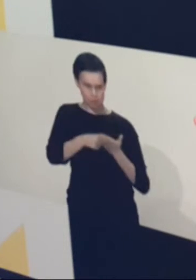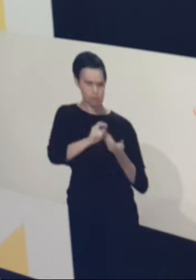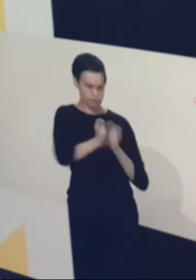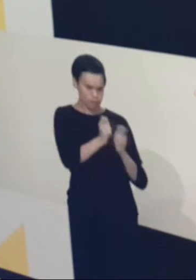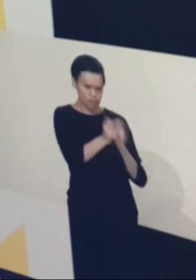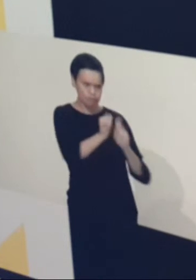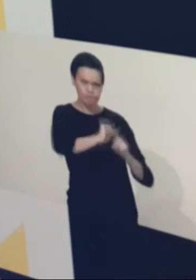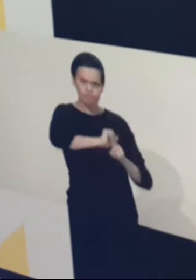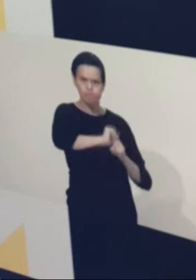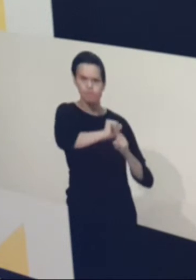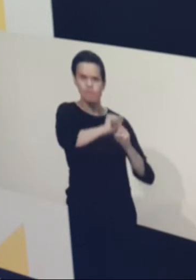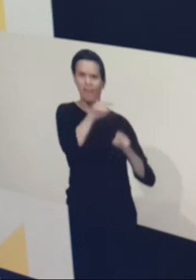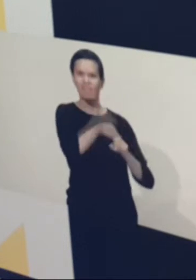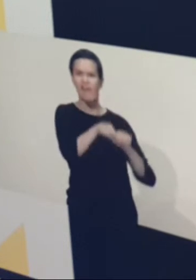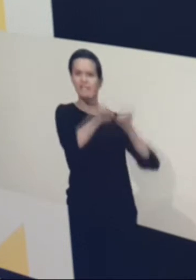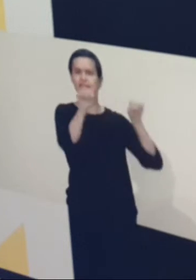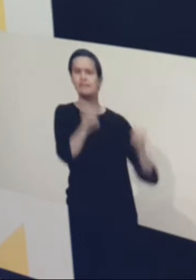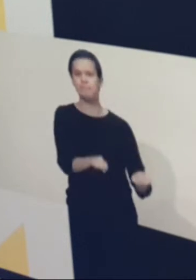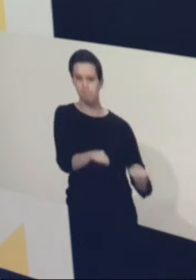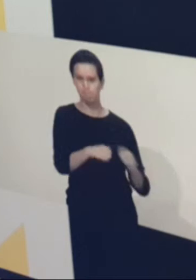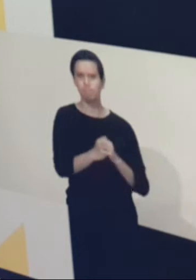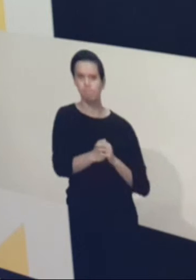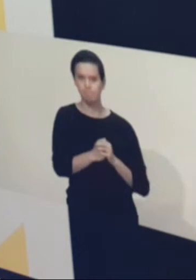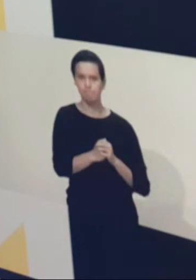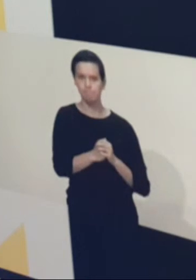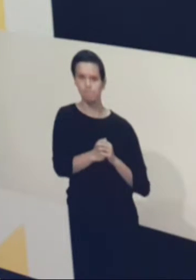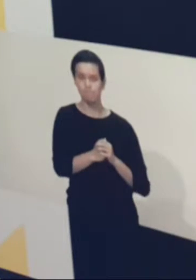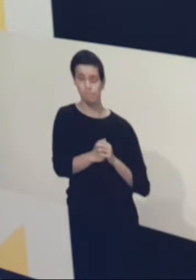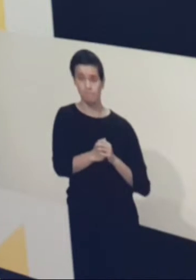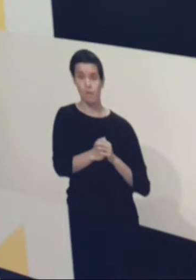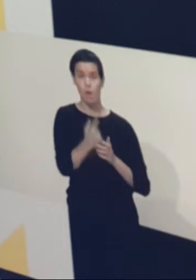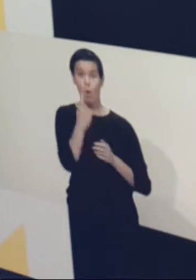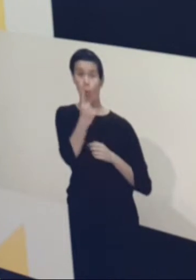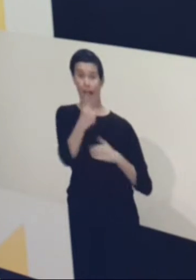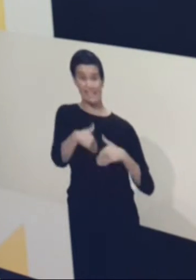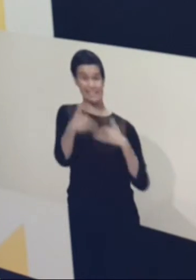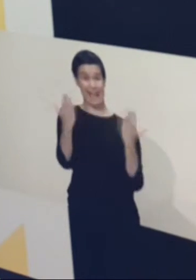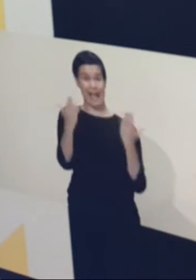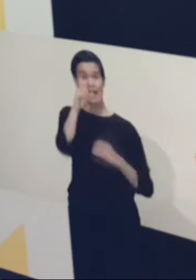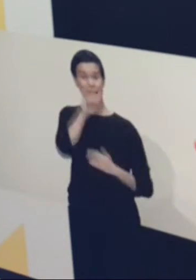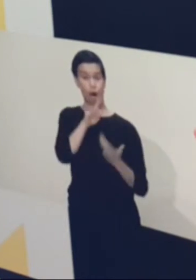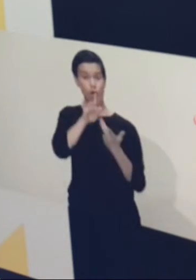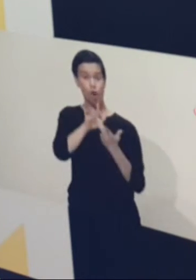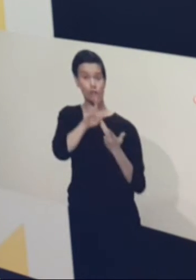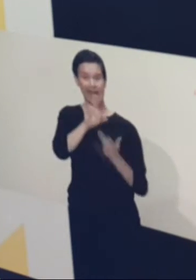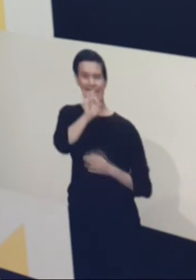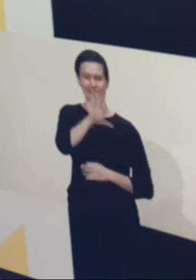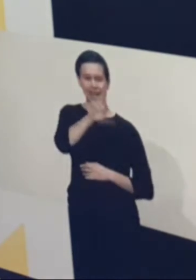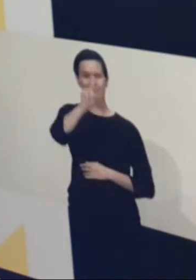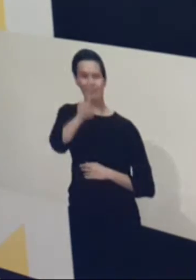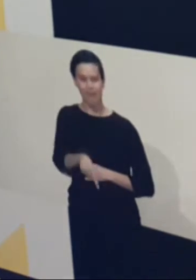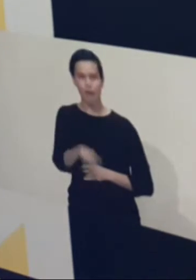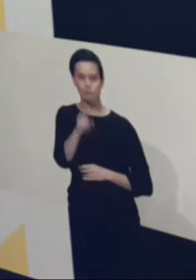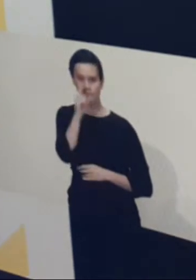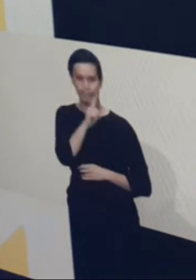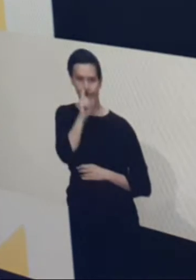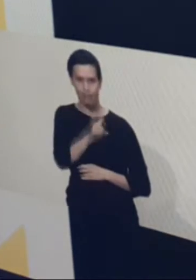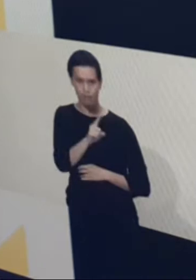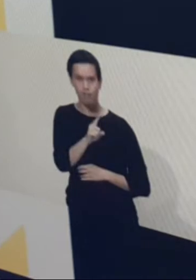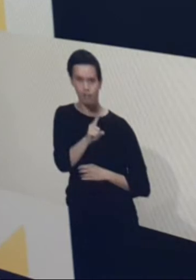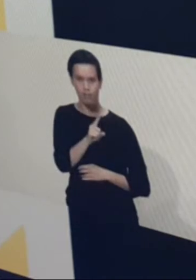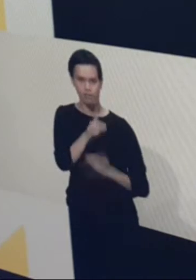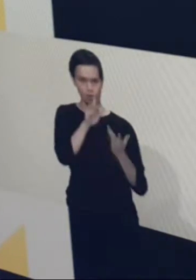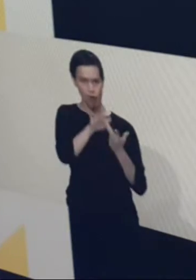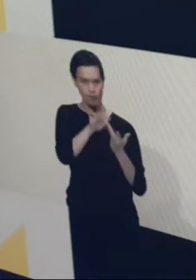a day and have capacity to contact 10,000 people a day through a new national call centre established since the beginning of the